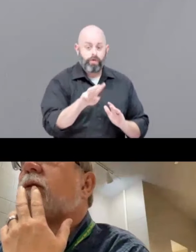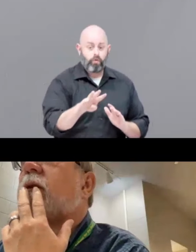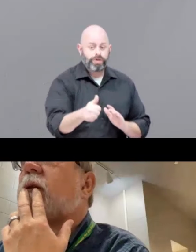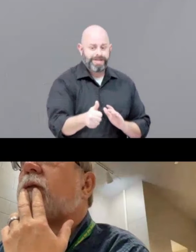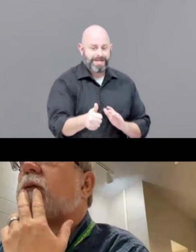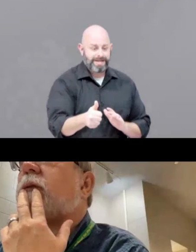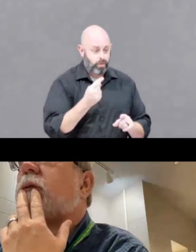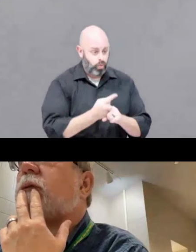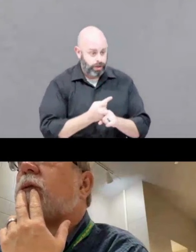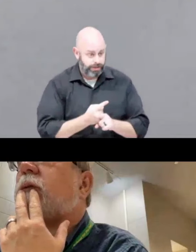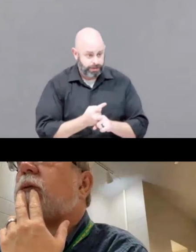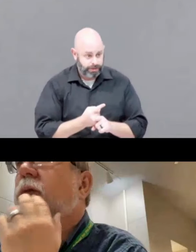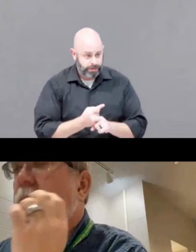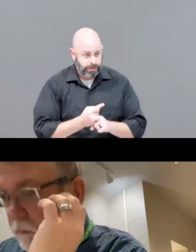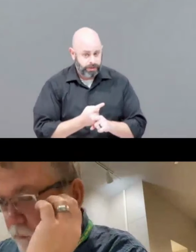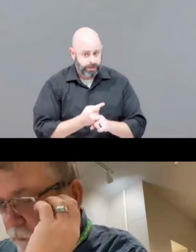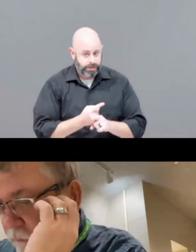Yes. Right, Cheryl?